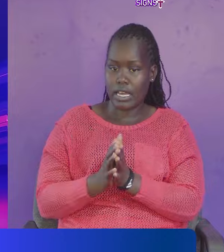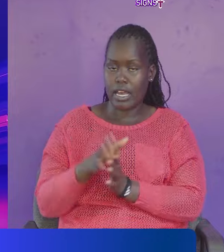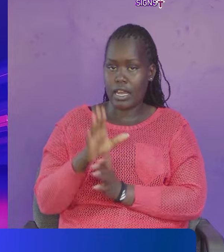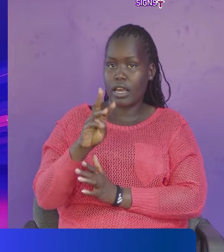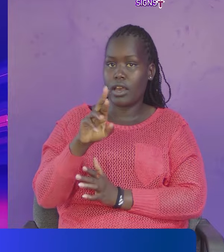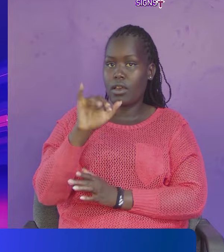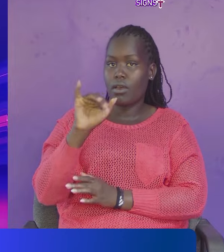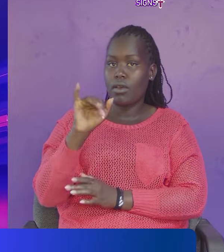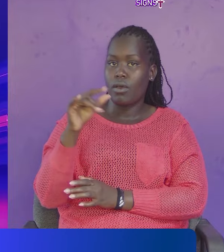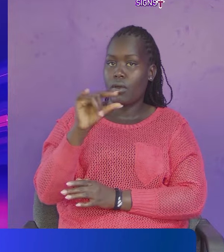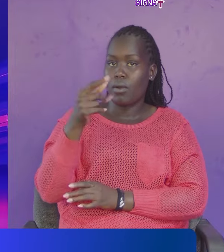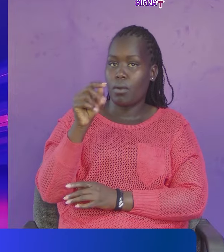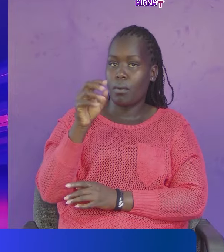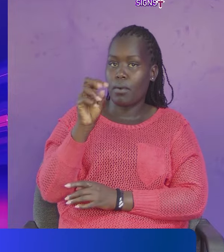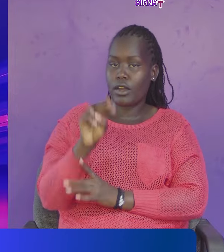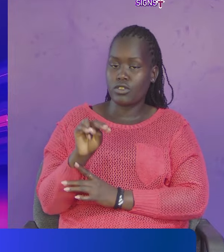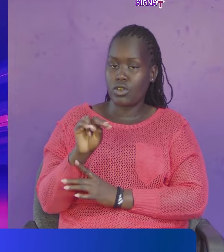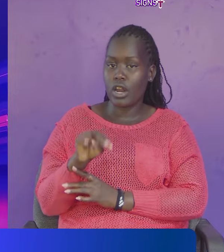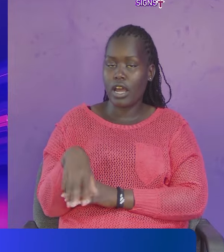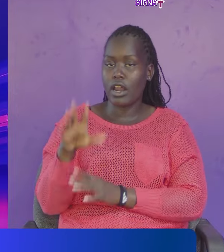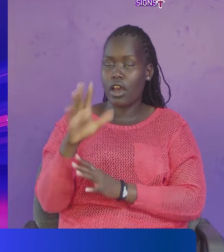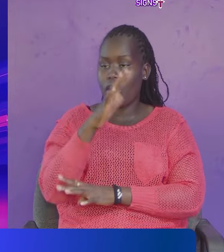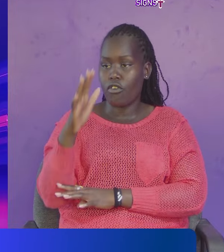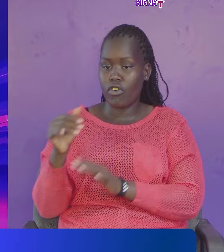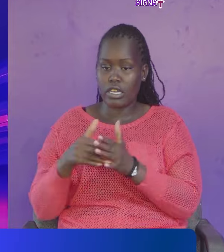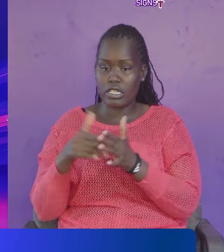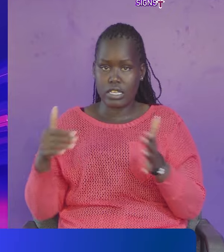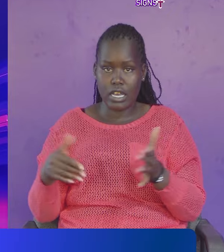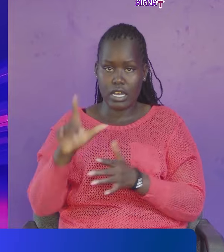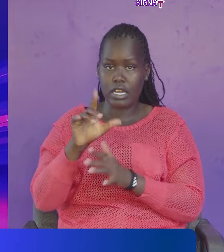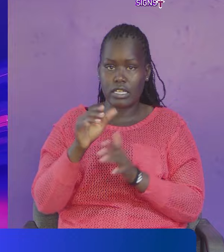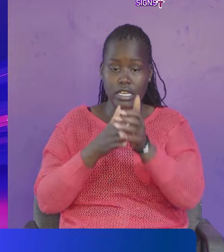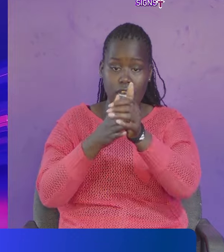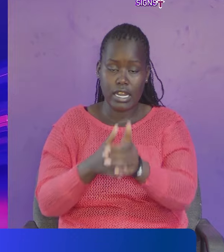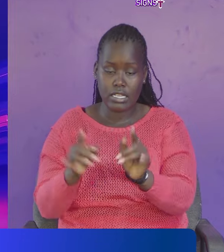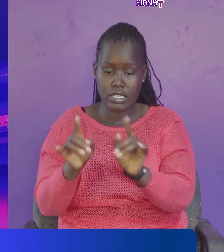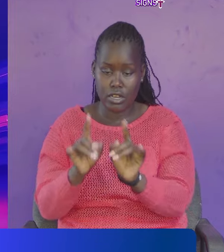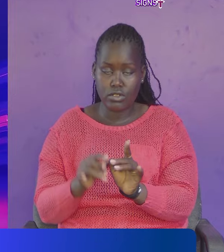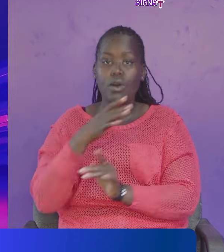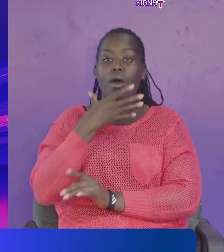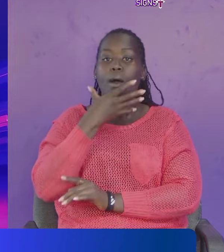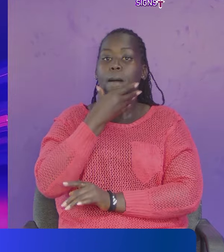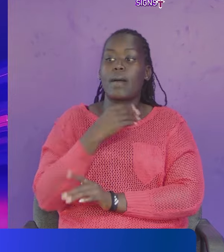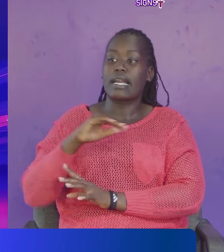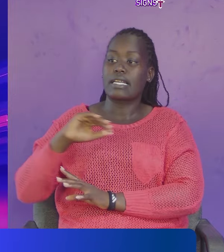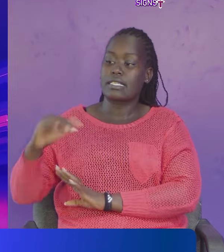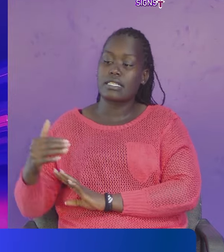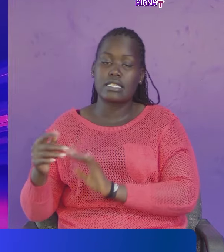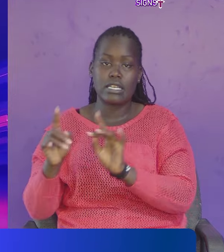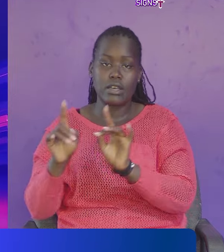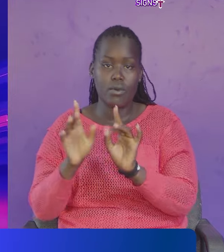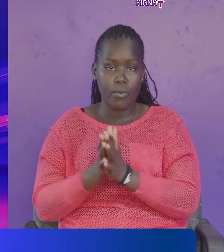match to watch indeed. And Nottingham Forest are going to be playing against Leeds United, and Manchester City are going to be playing